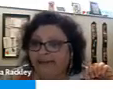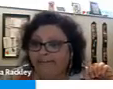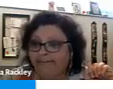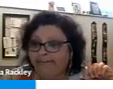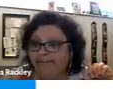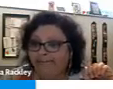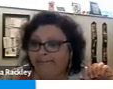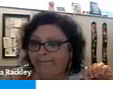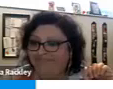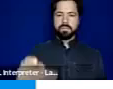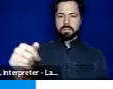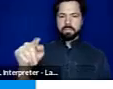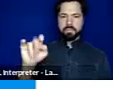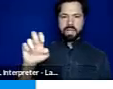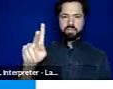Patrick, what's up?